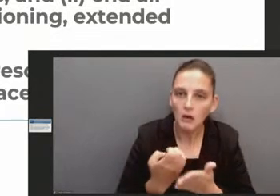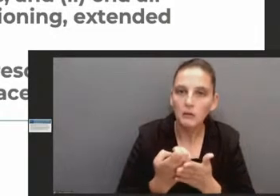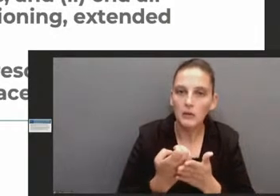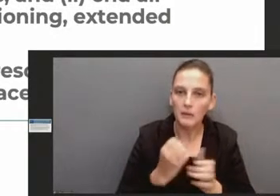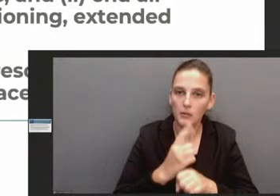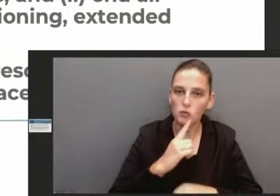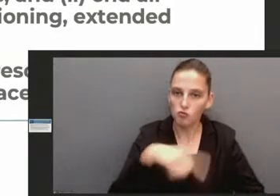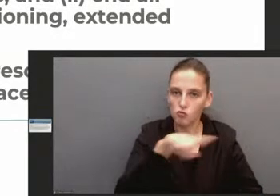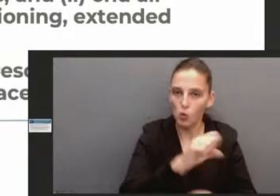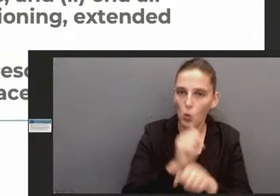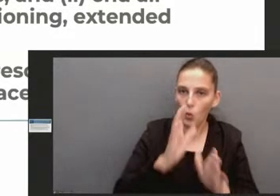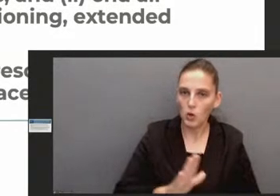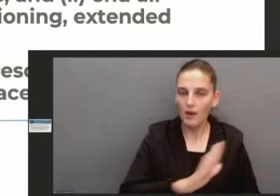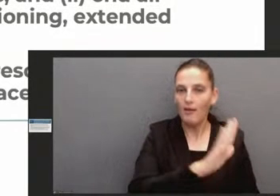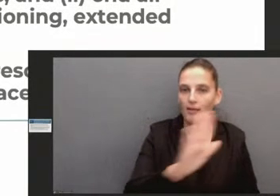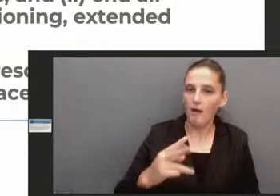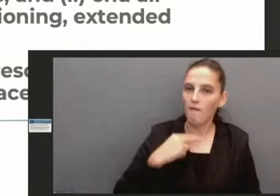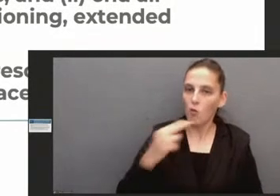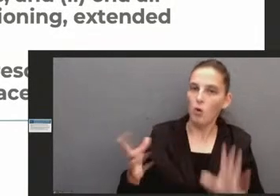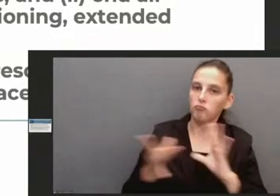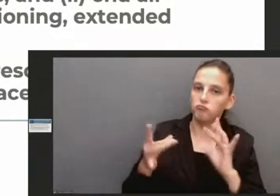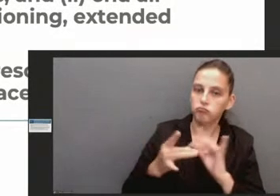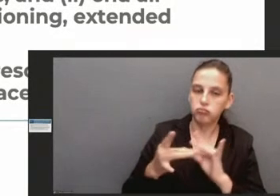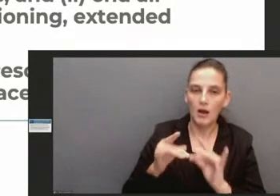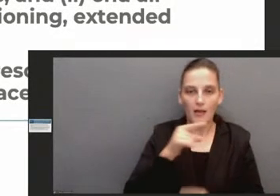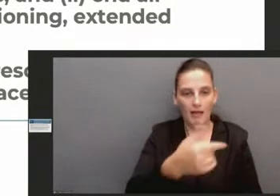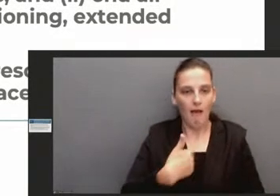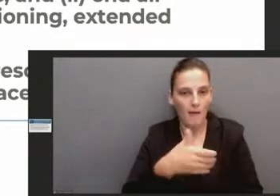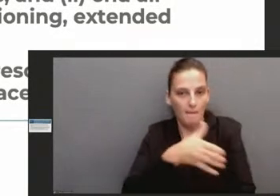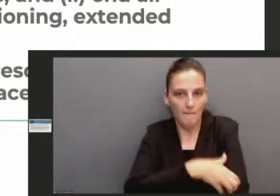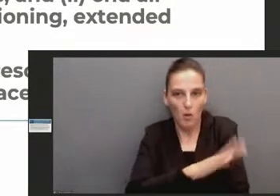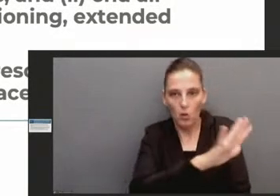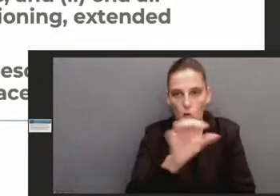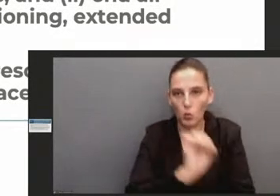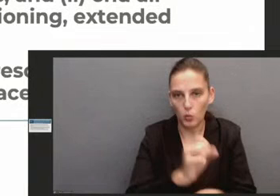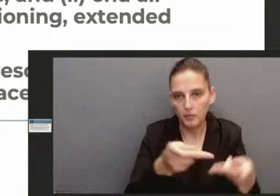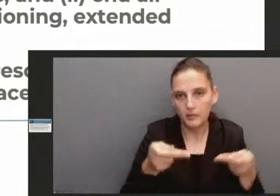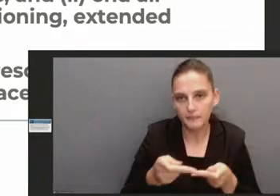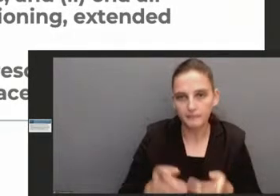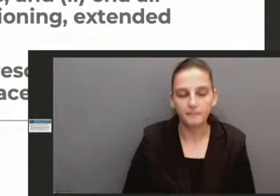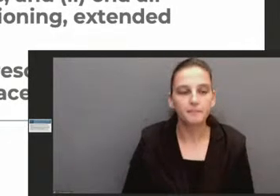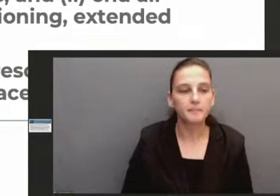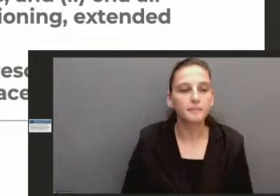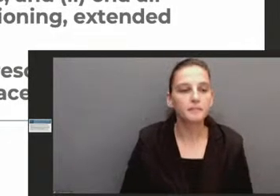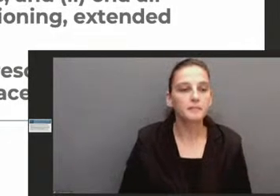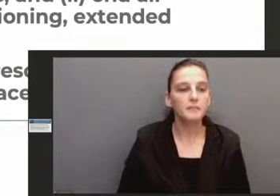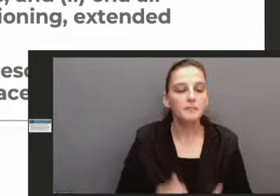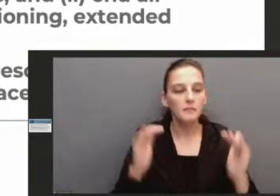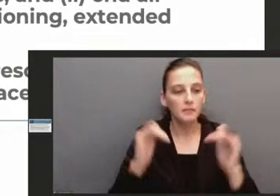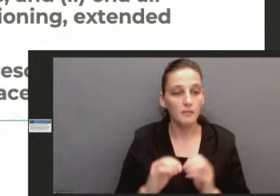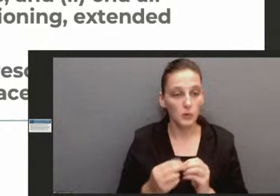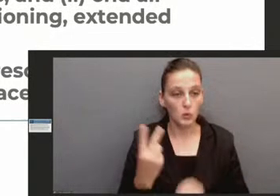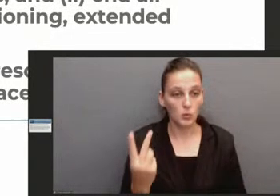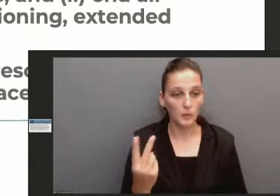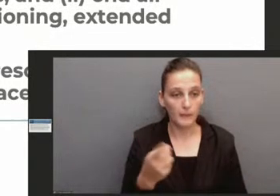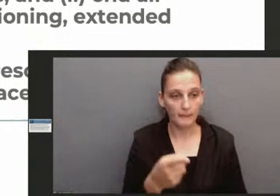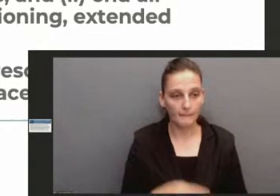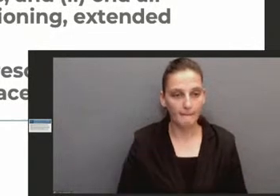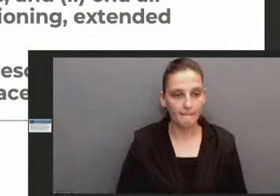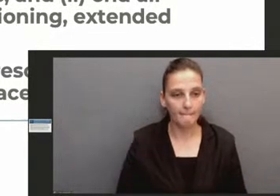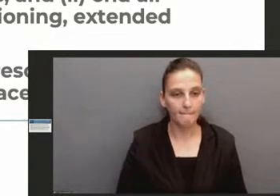have voice and power in the workplace. And then the second is